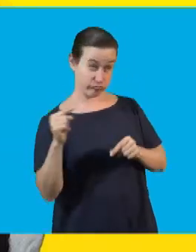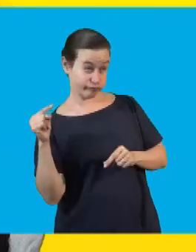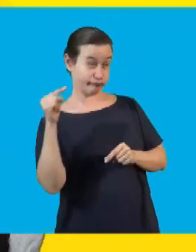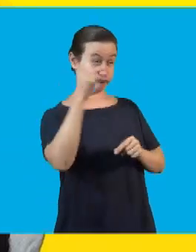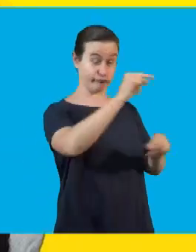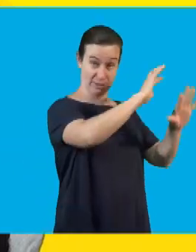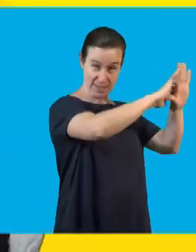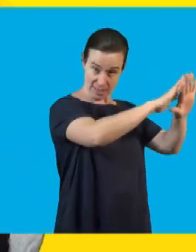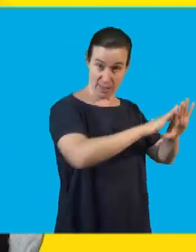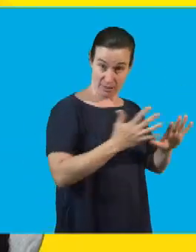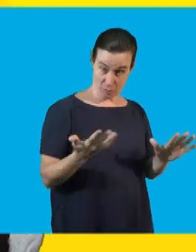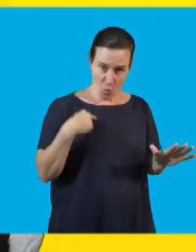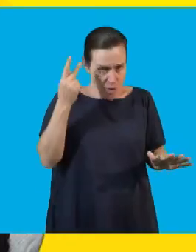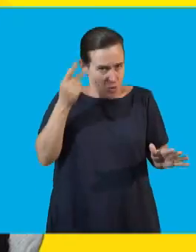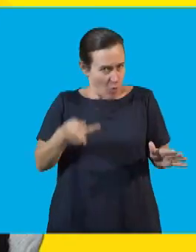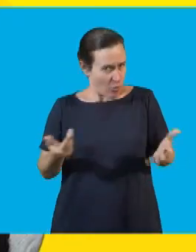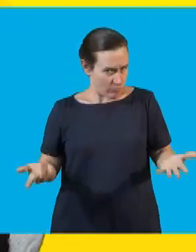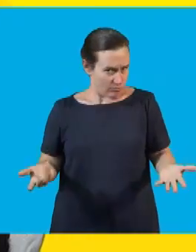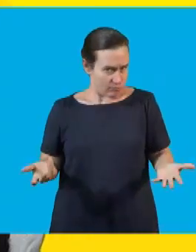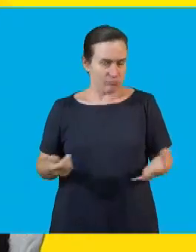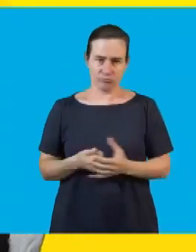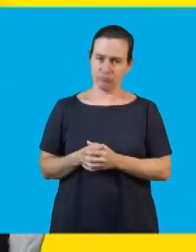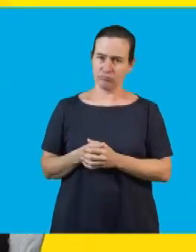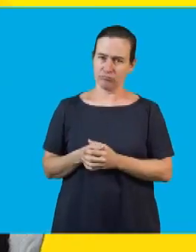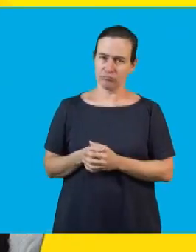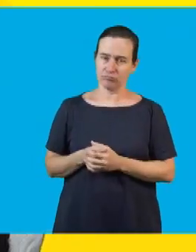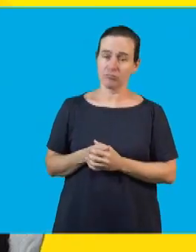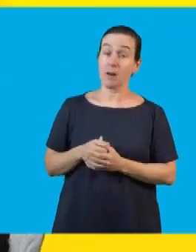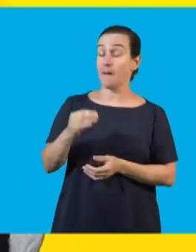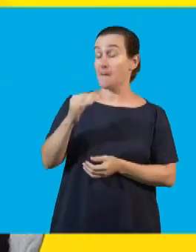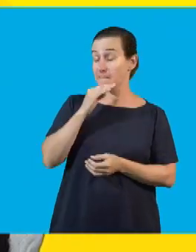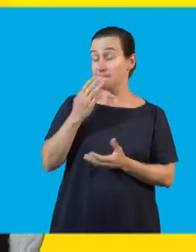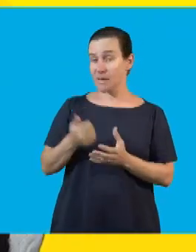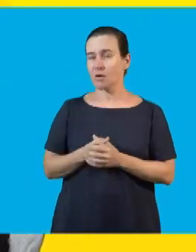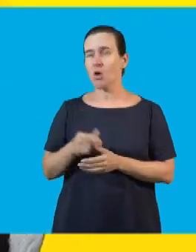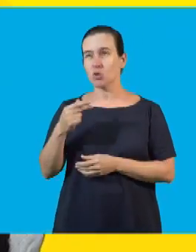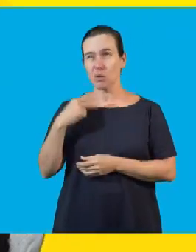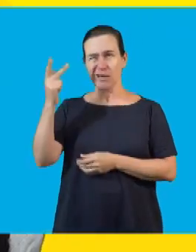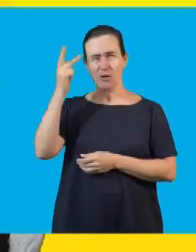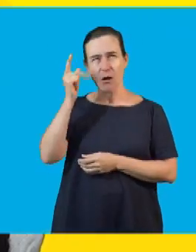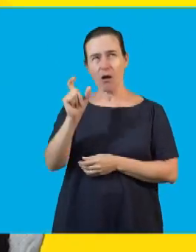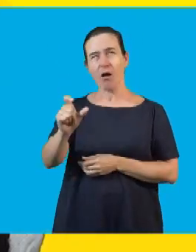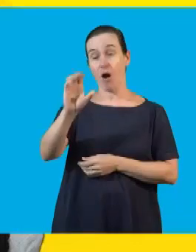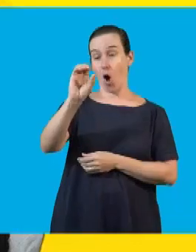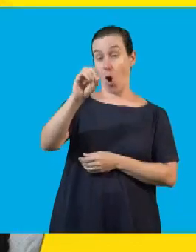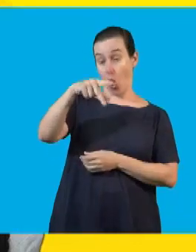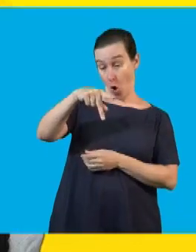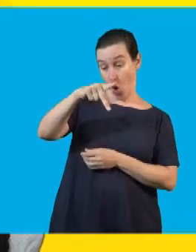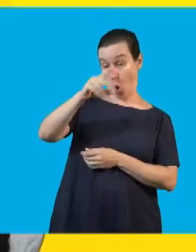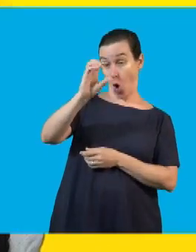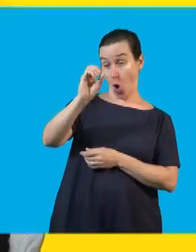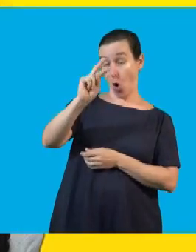opposite side of the opponent. Okay, so in this case, you know that opponent